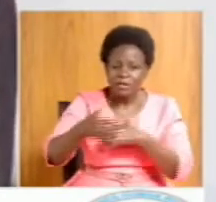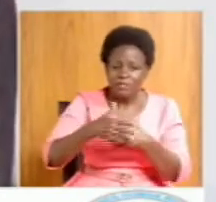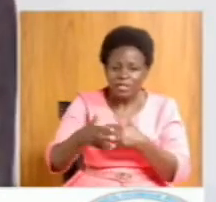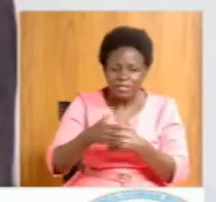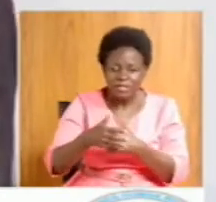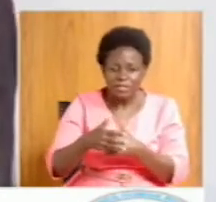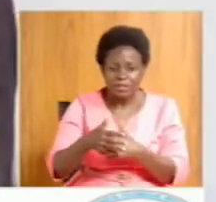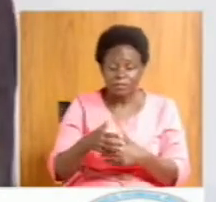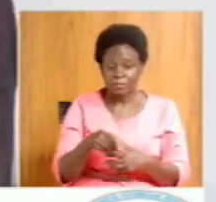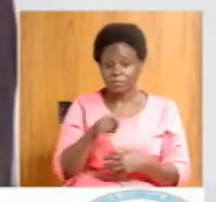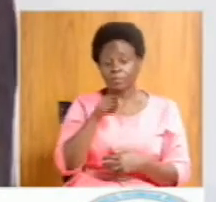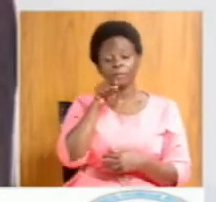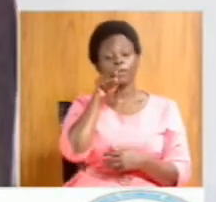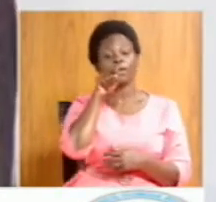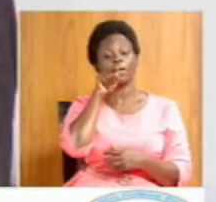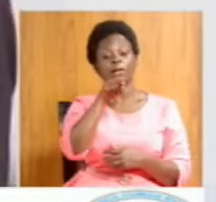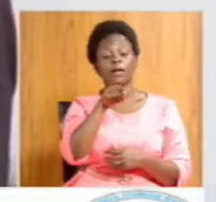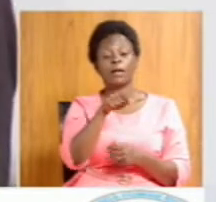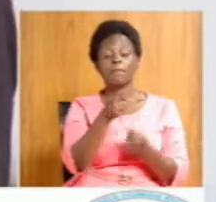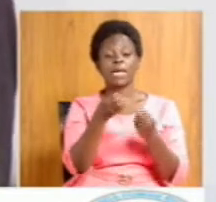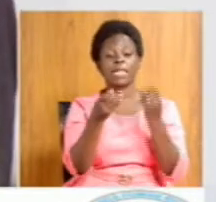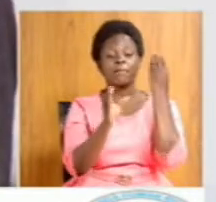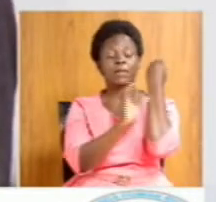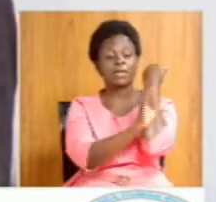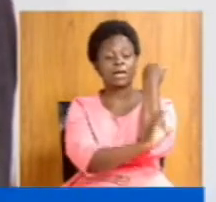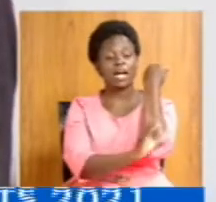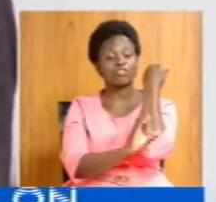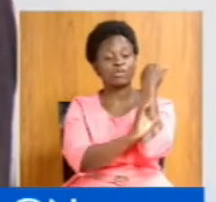extent that a lot of countries